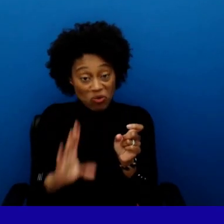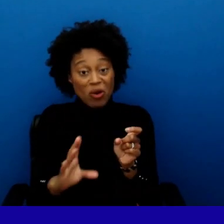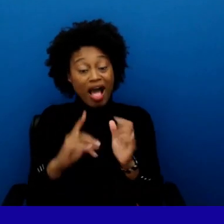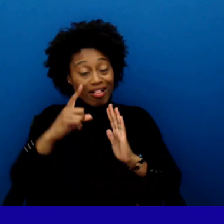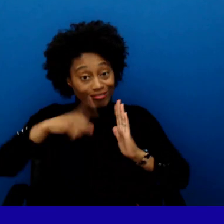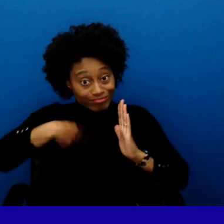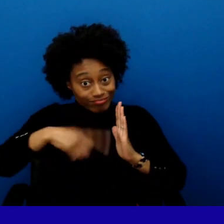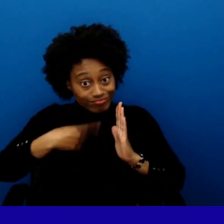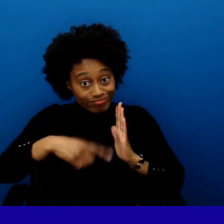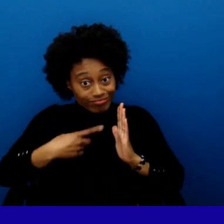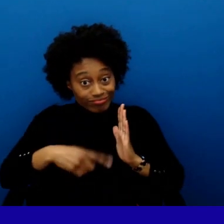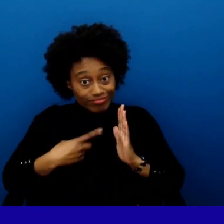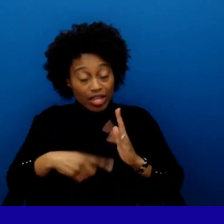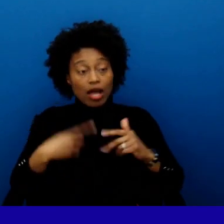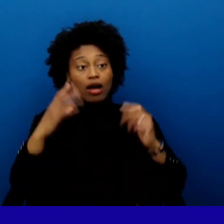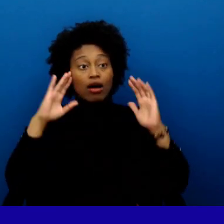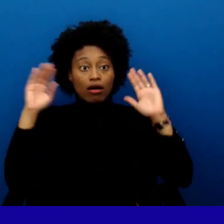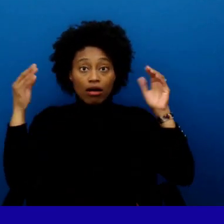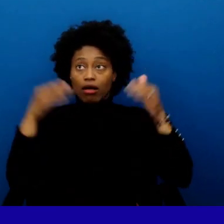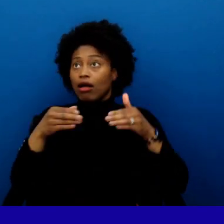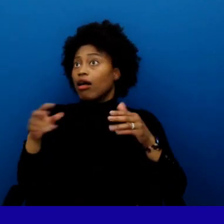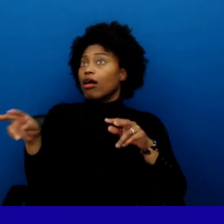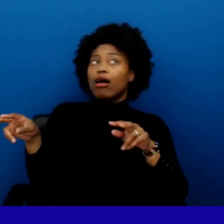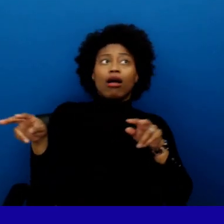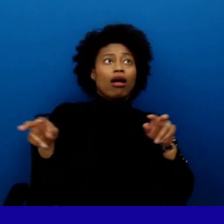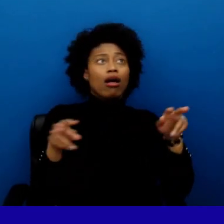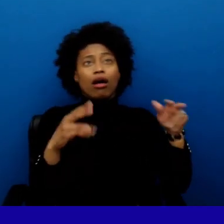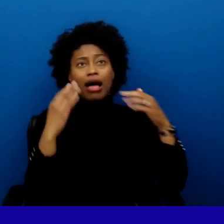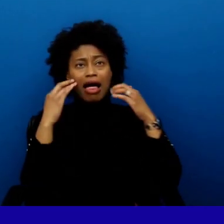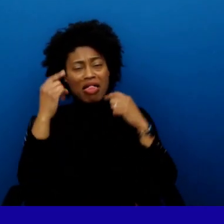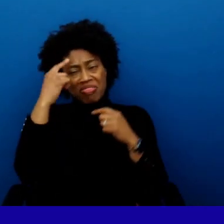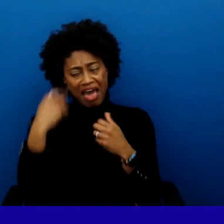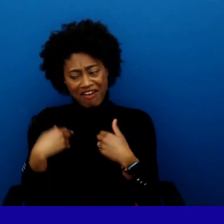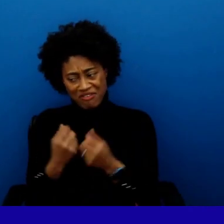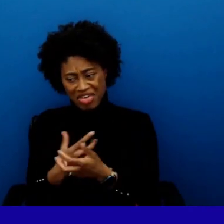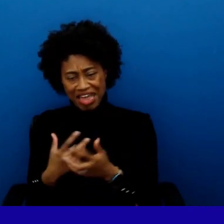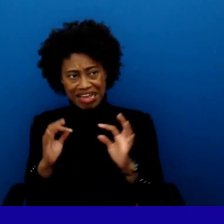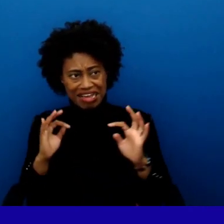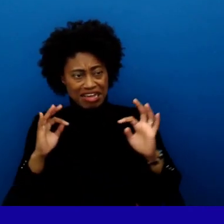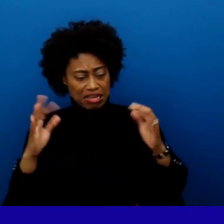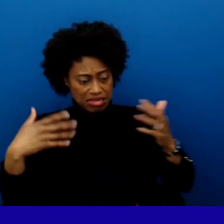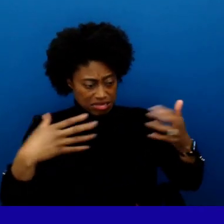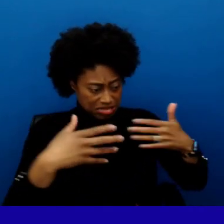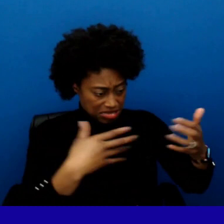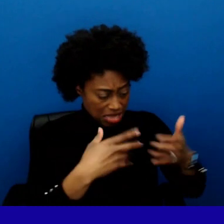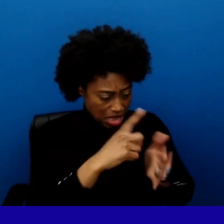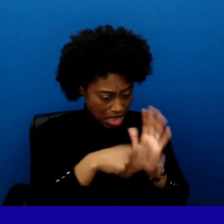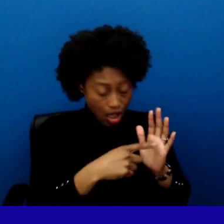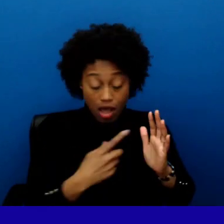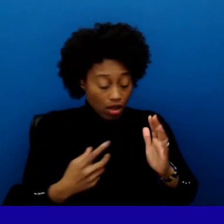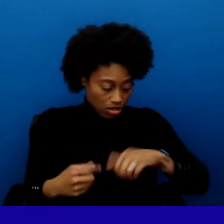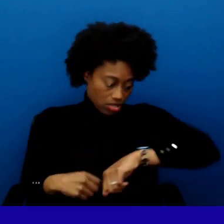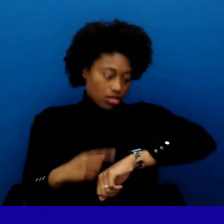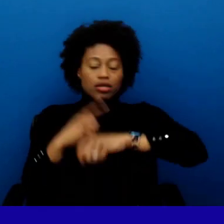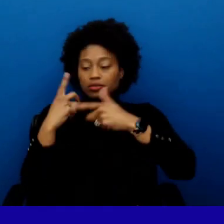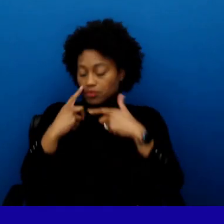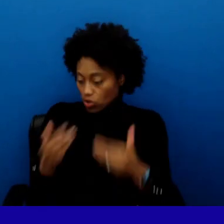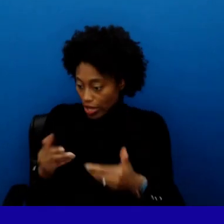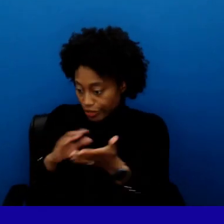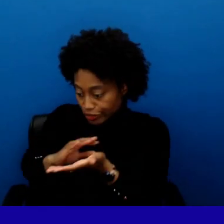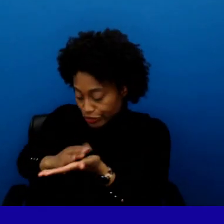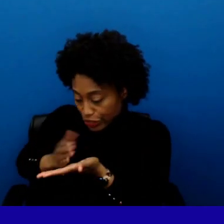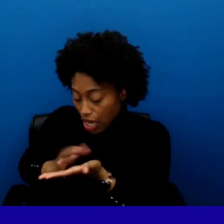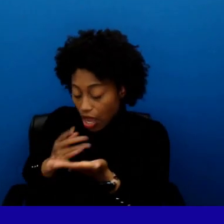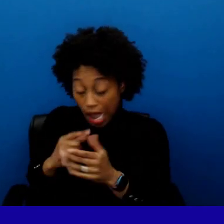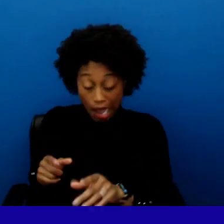people who literally spend hours, and then they will think that they have everything, and they start to cook, and they realize they've forgotten something, and then they go